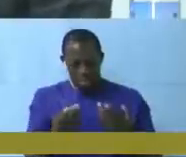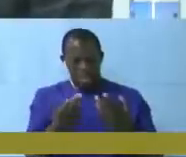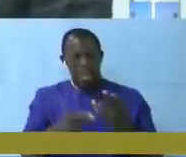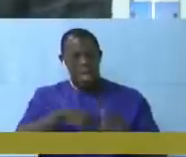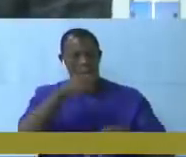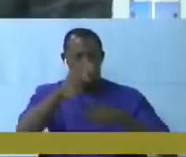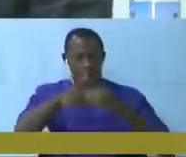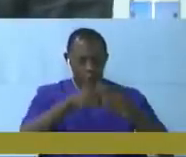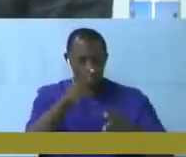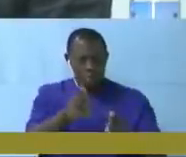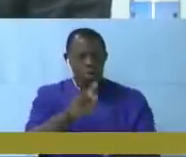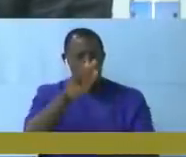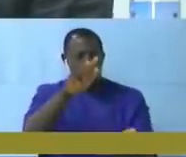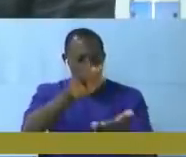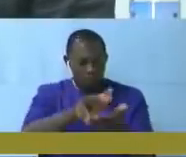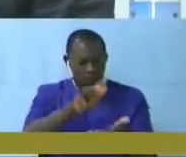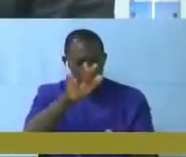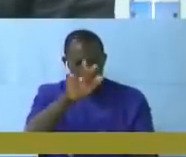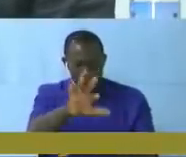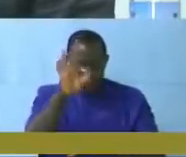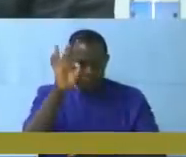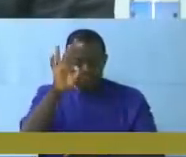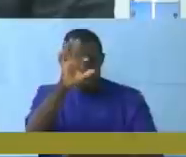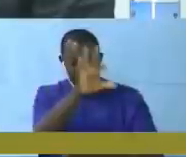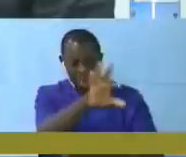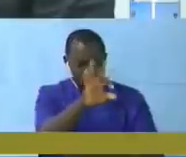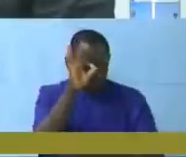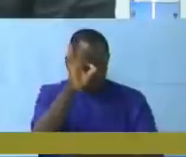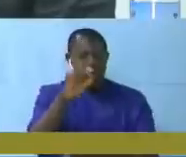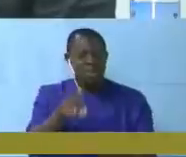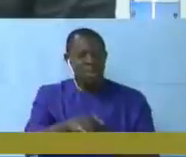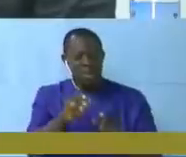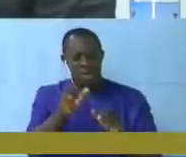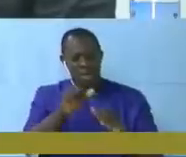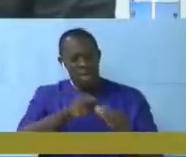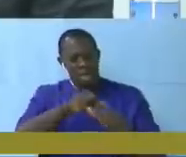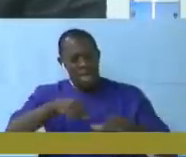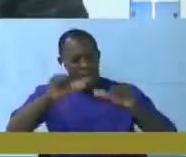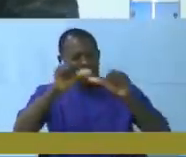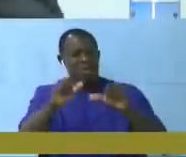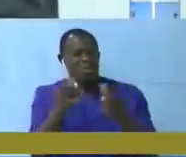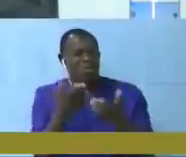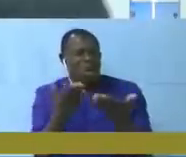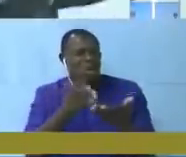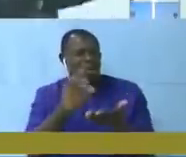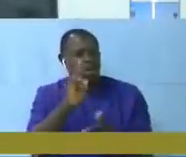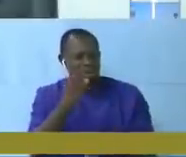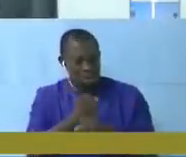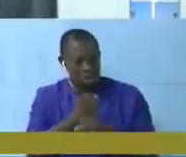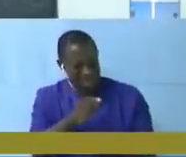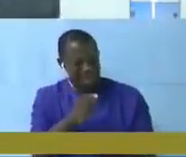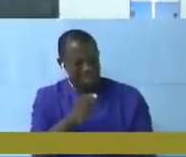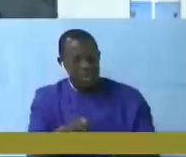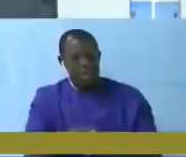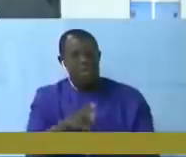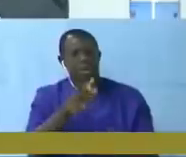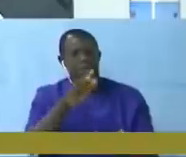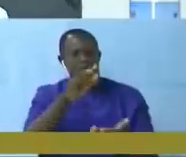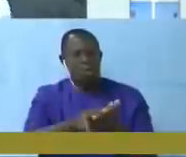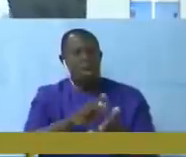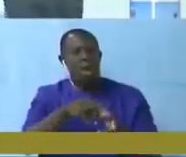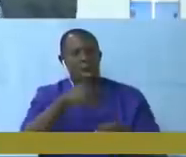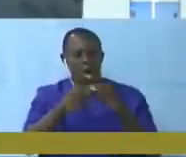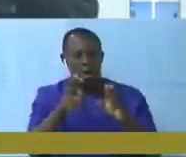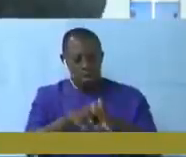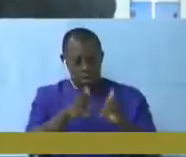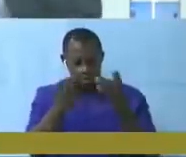mo tax nak be ñi nga xamne ñom lañ tanon pour ñu sétat li nga xamne modi loi bi rew mi di doxé ñu bolé ci li